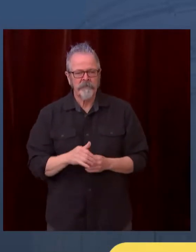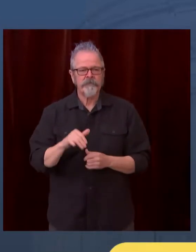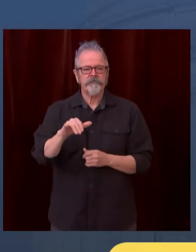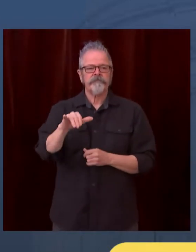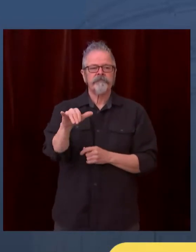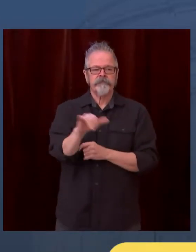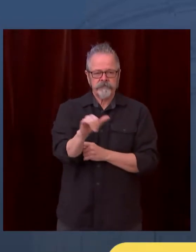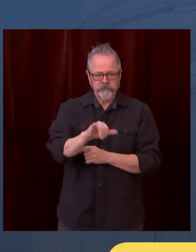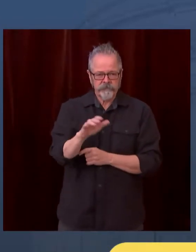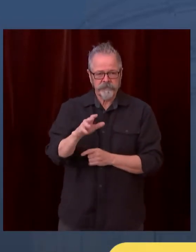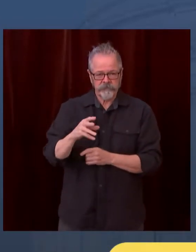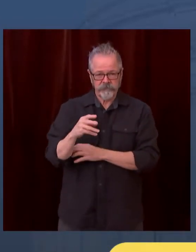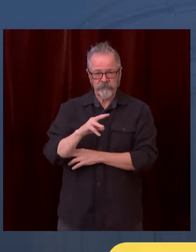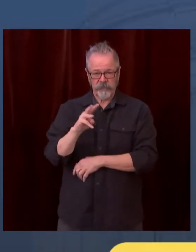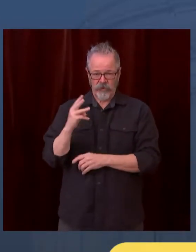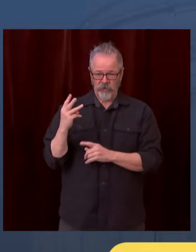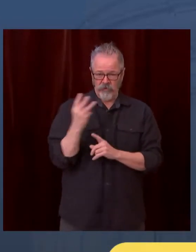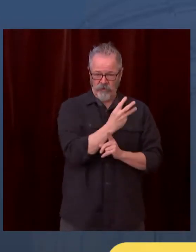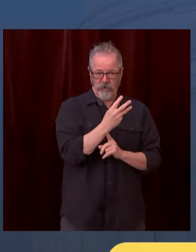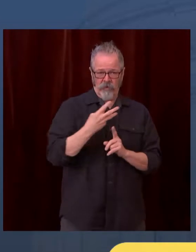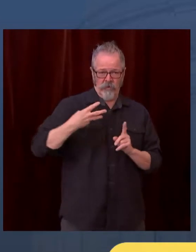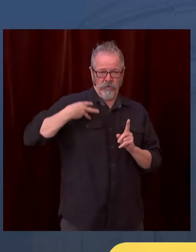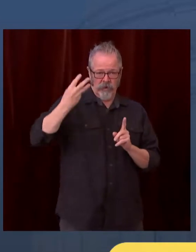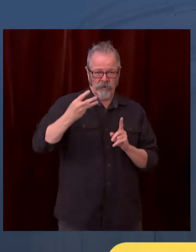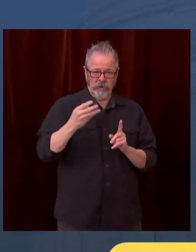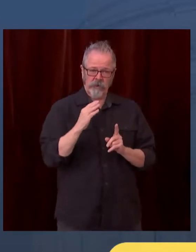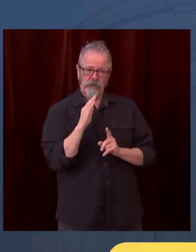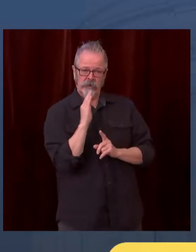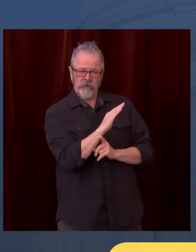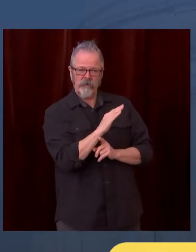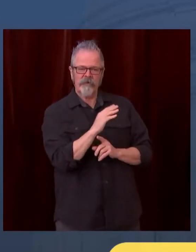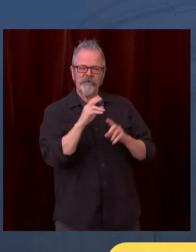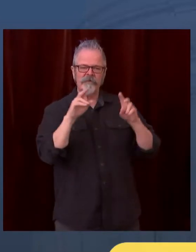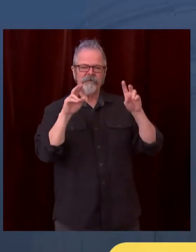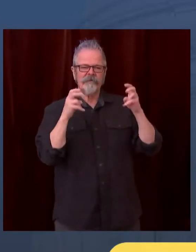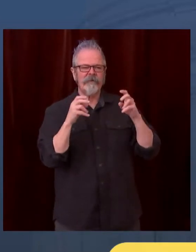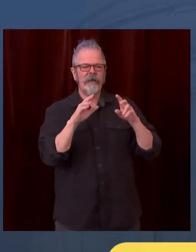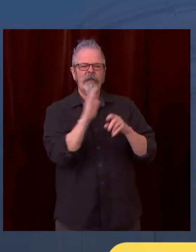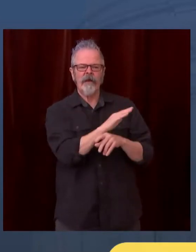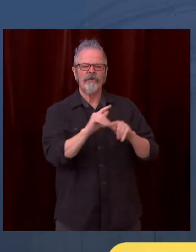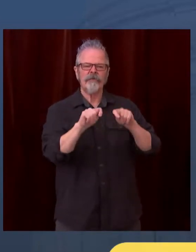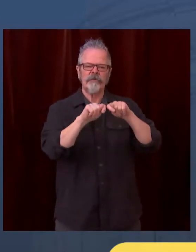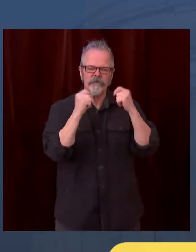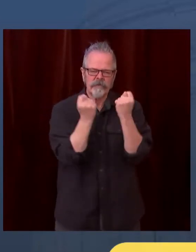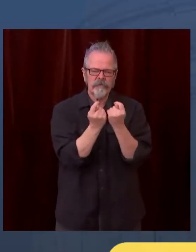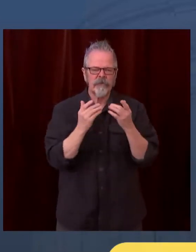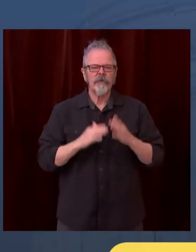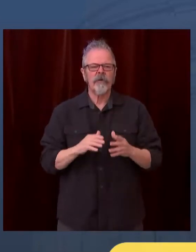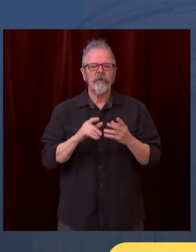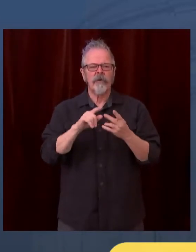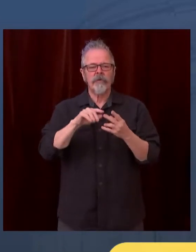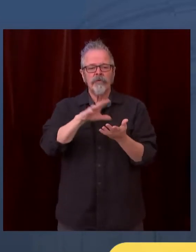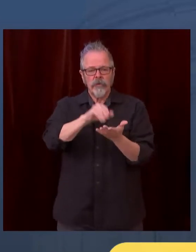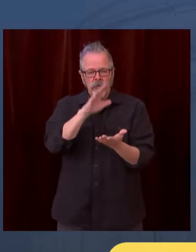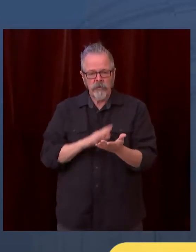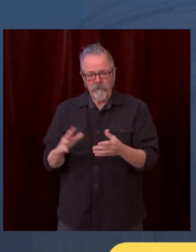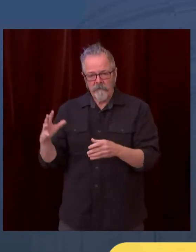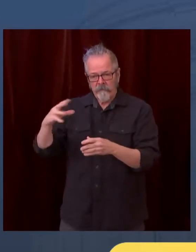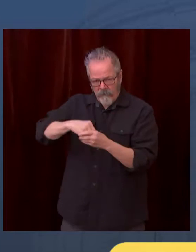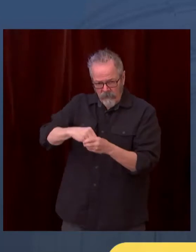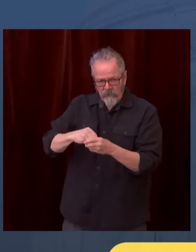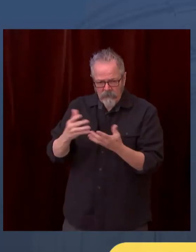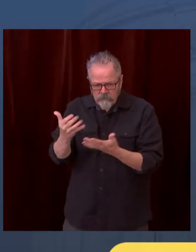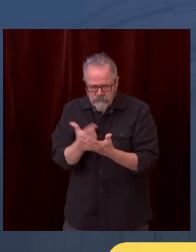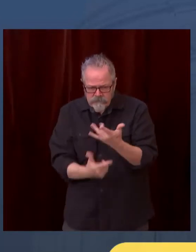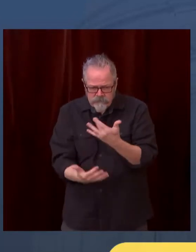students. So the big day for Washington State and our species and its continued exploration. It's a